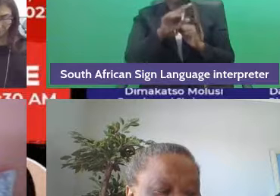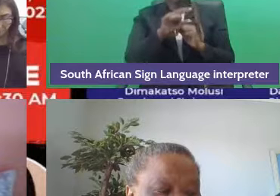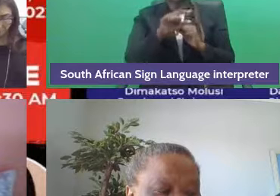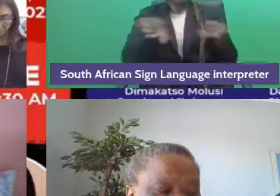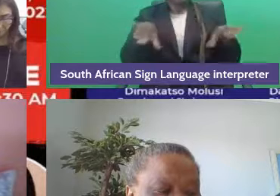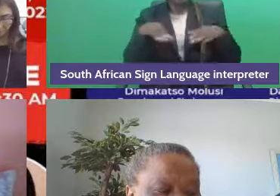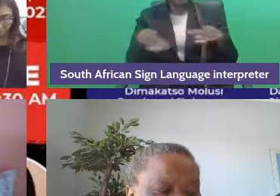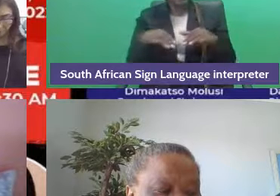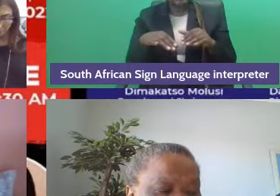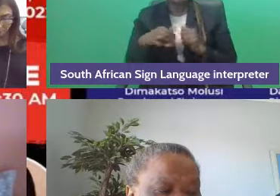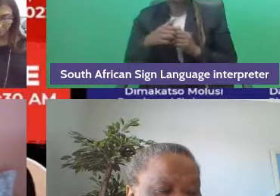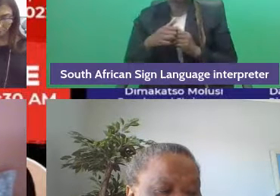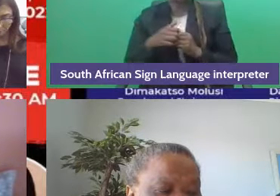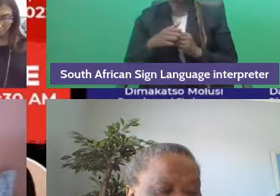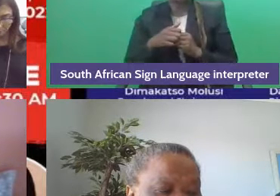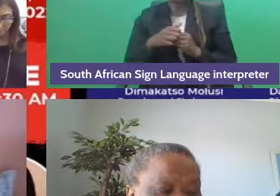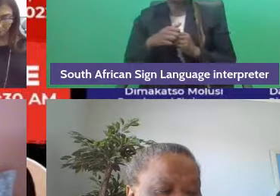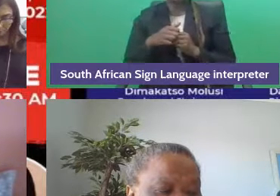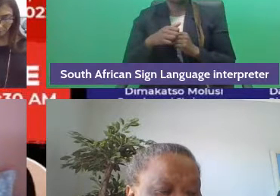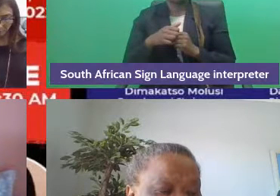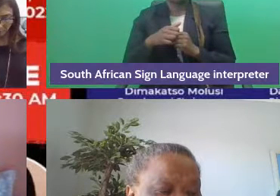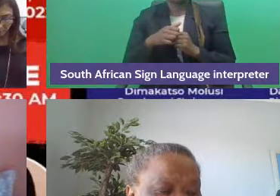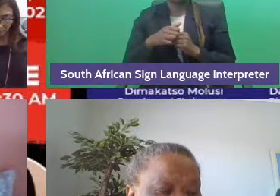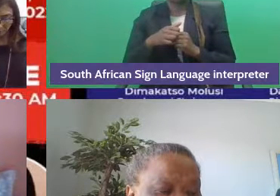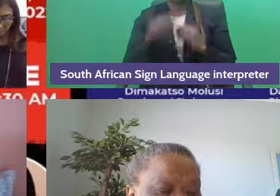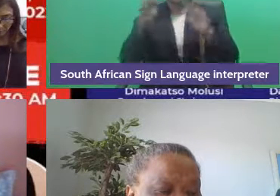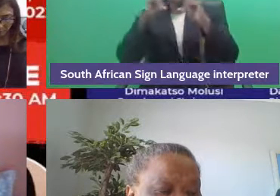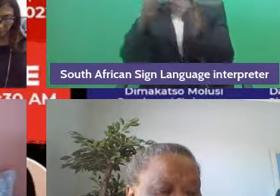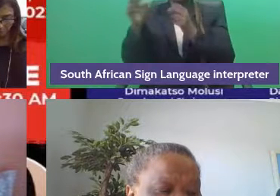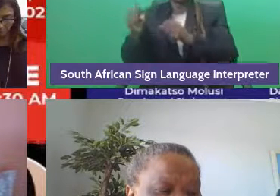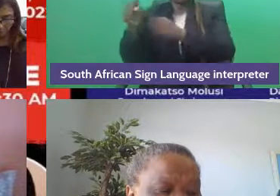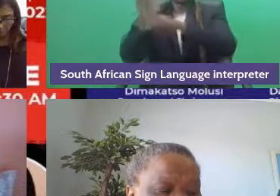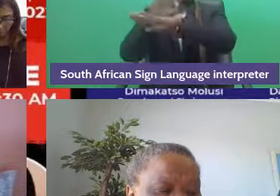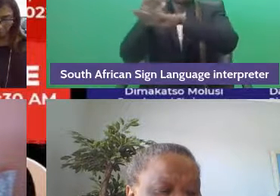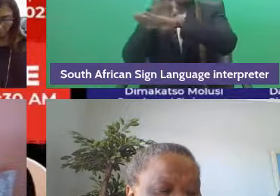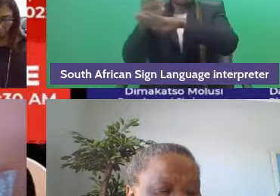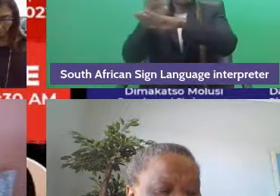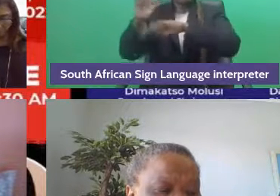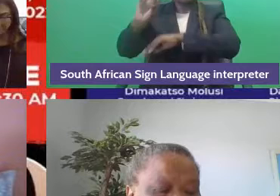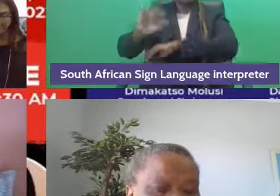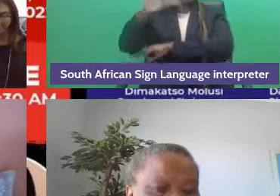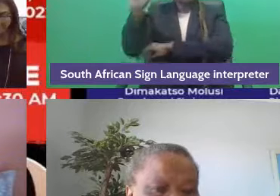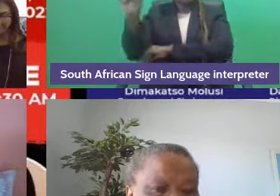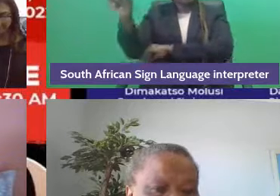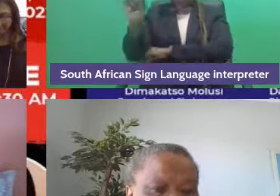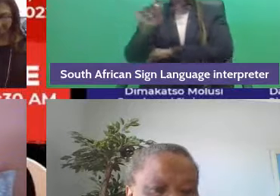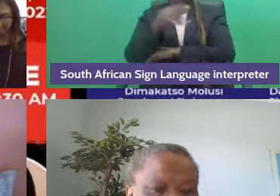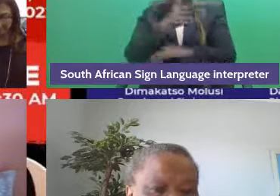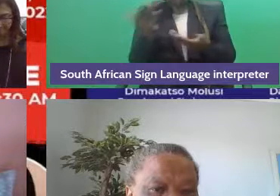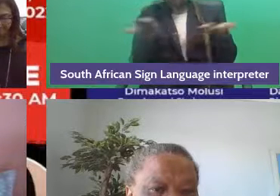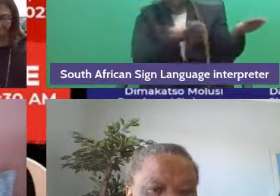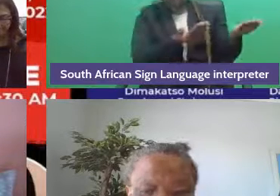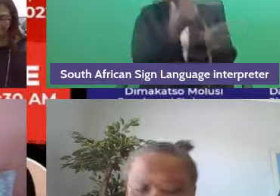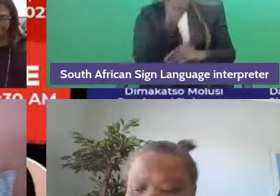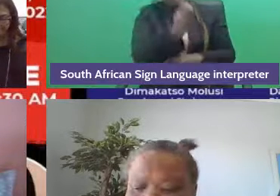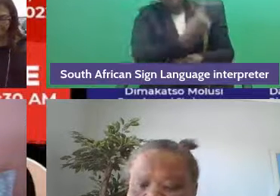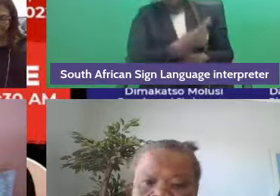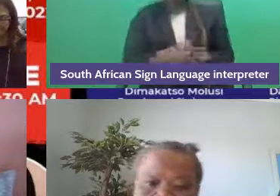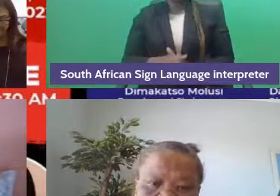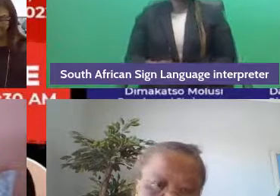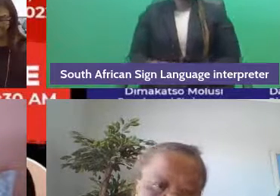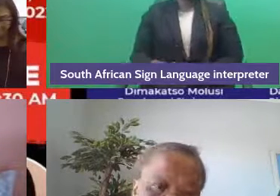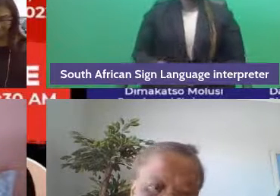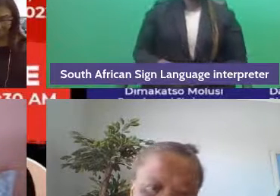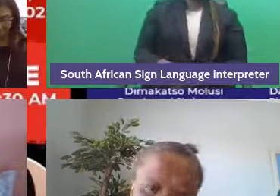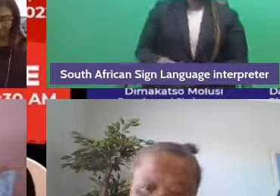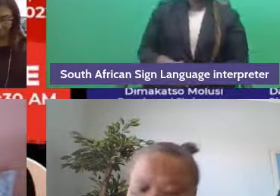activities of the National Strategic Plan. So over to you, Dale. Thank you so much, Maud.